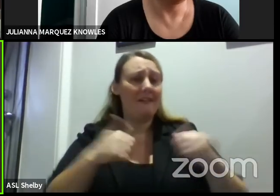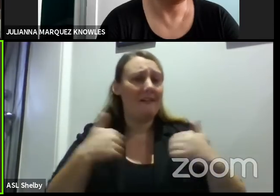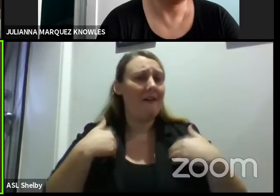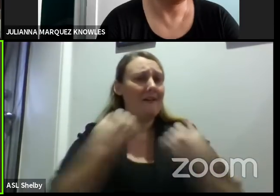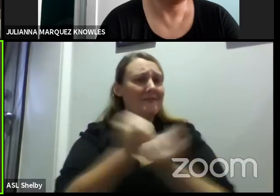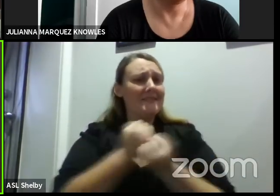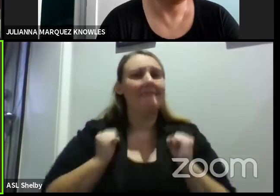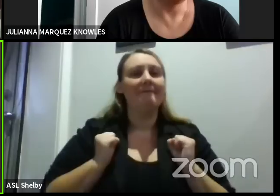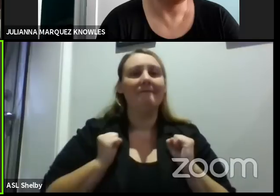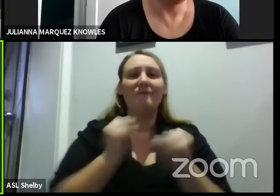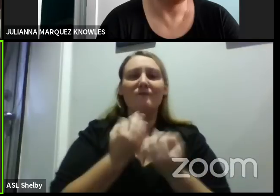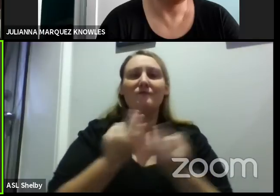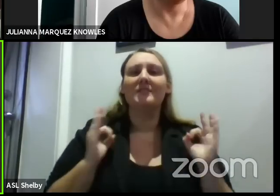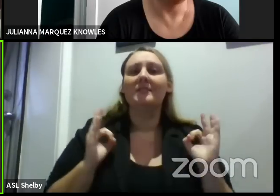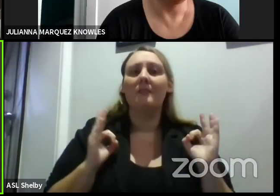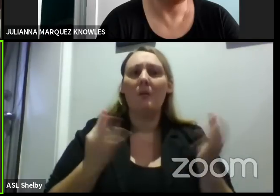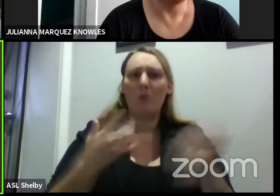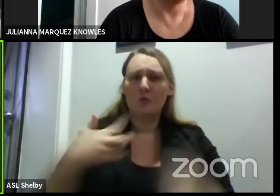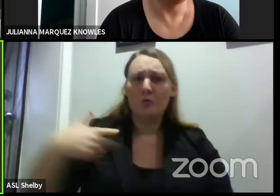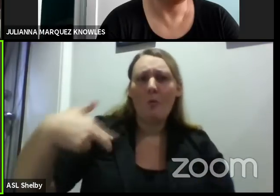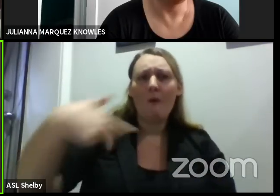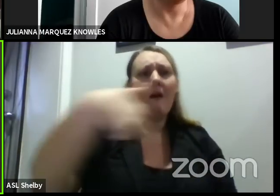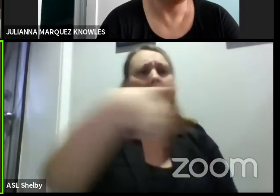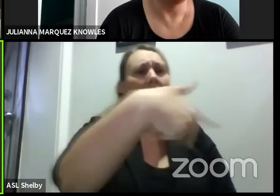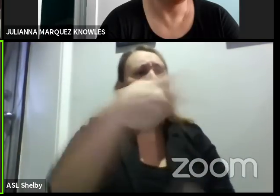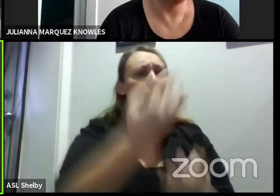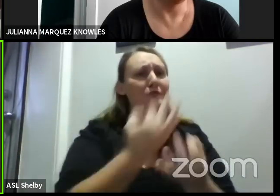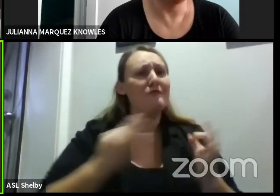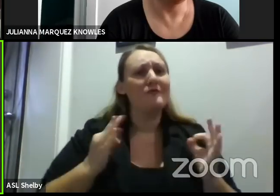attacked and be acknowledged as citizens.